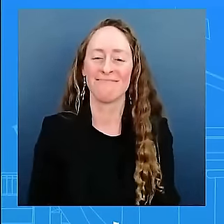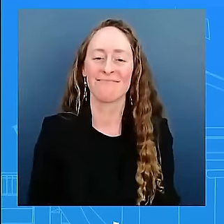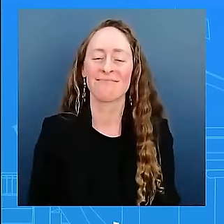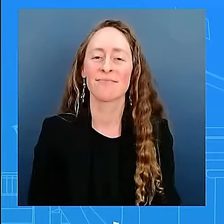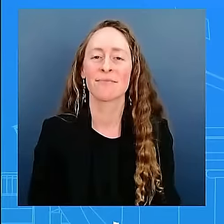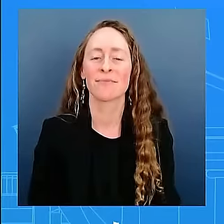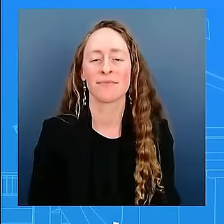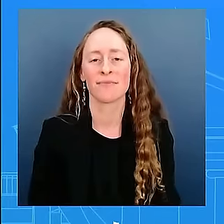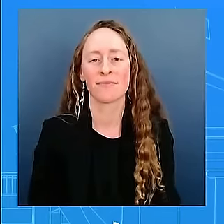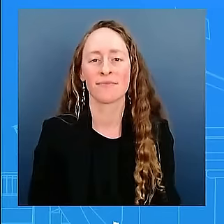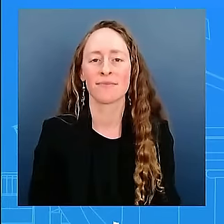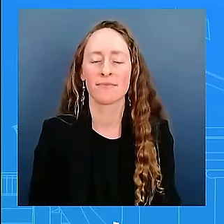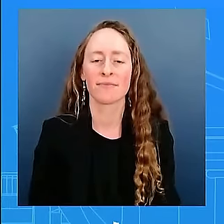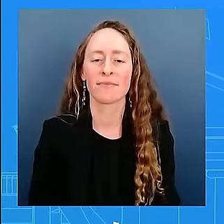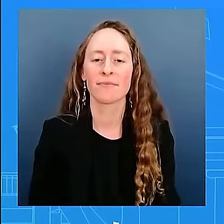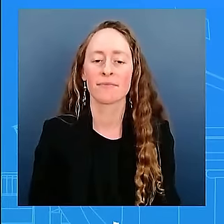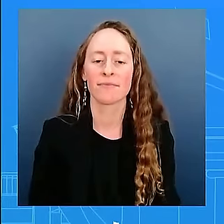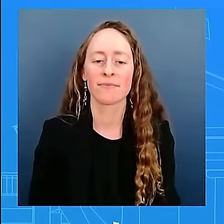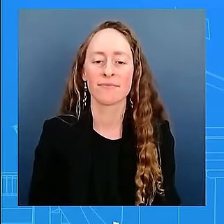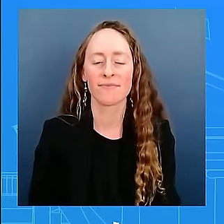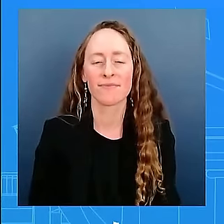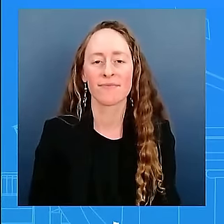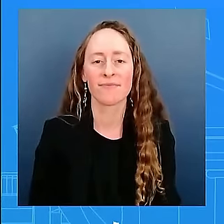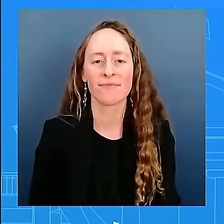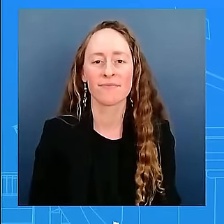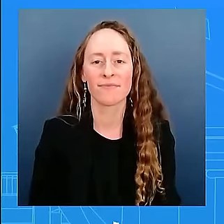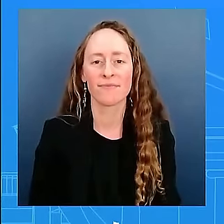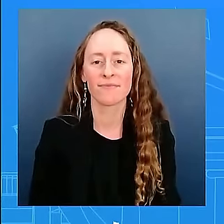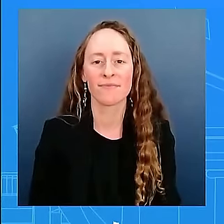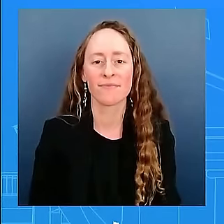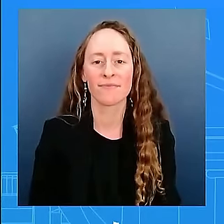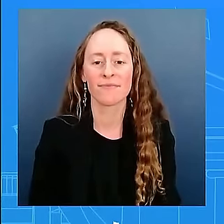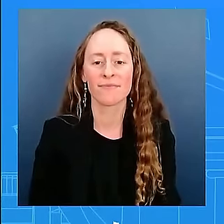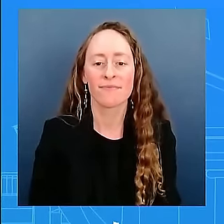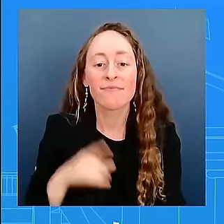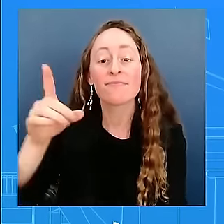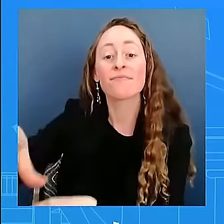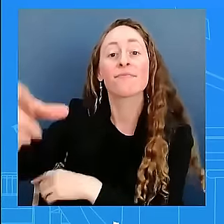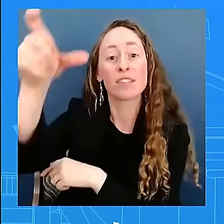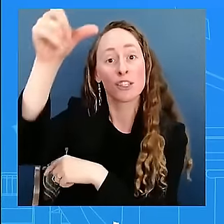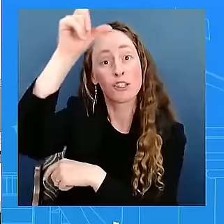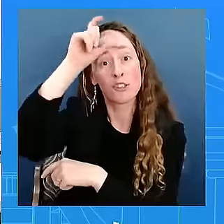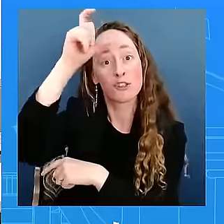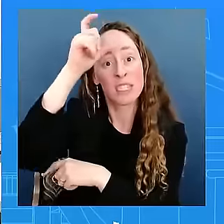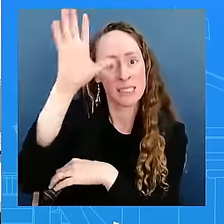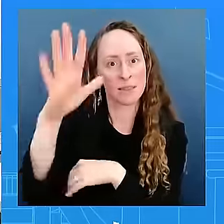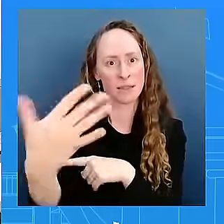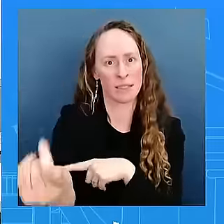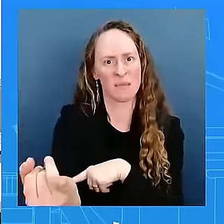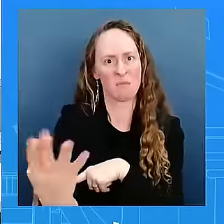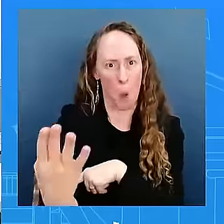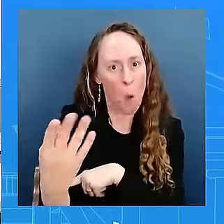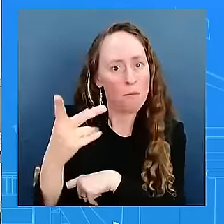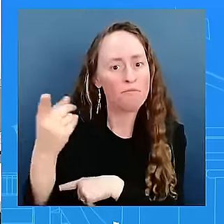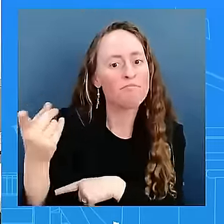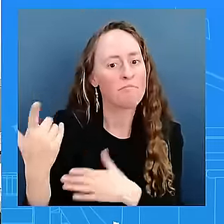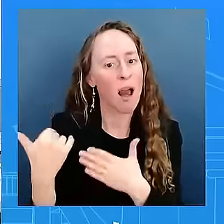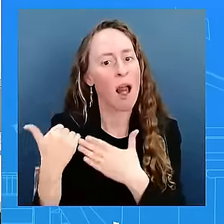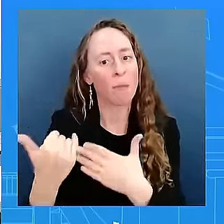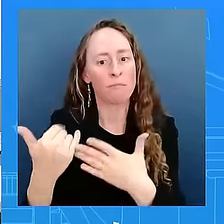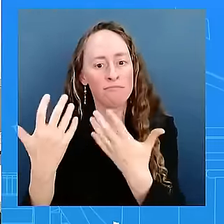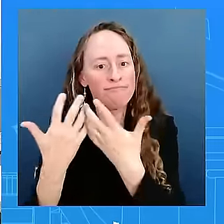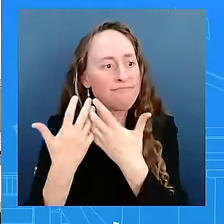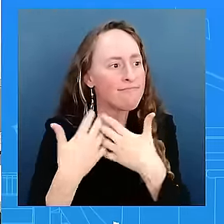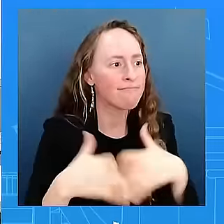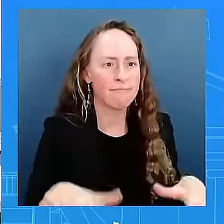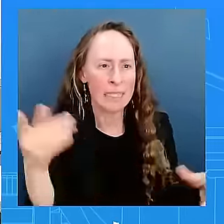talk about the support from Turkey this morning? In the briefing, Jake Sullivan mentioned that Turkey provided logistical support, but what we're